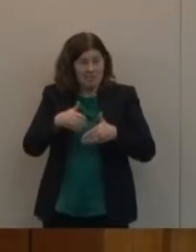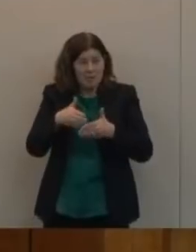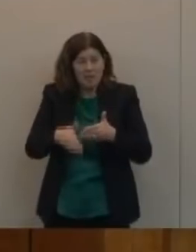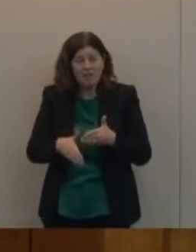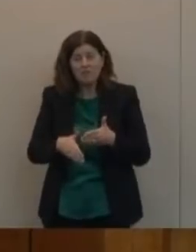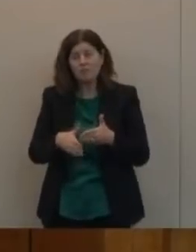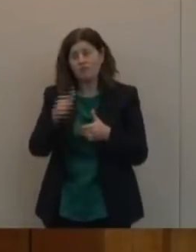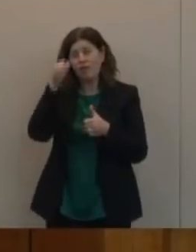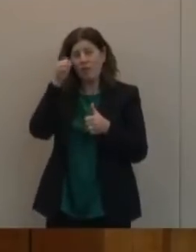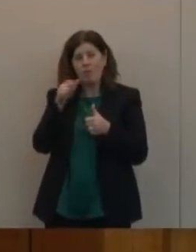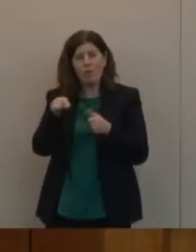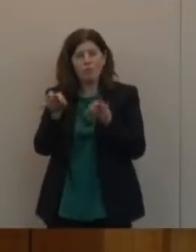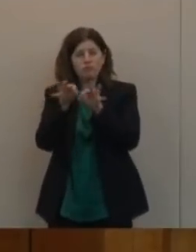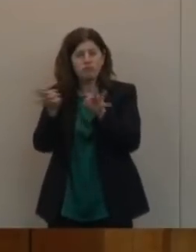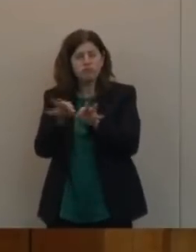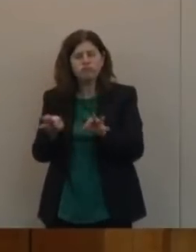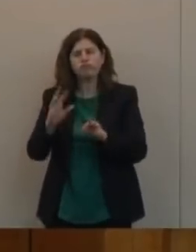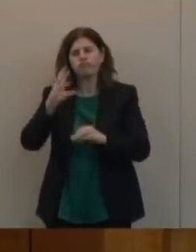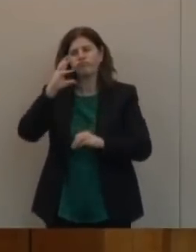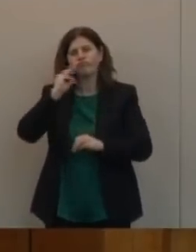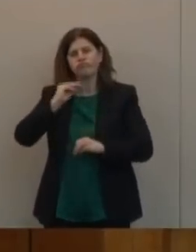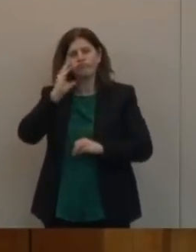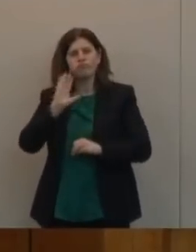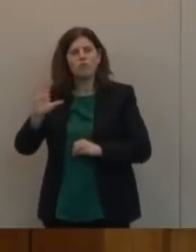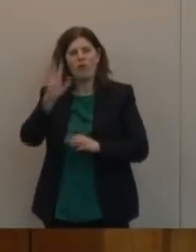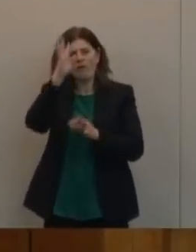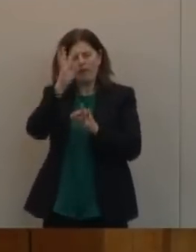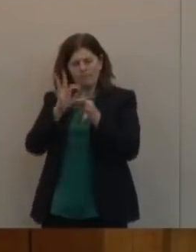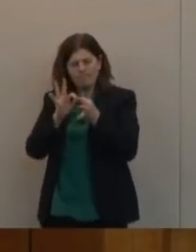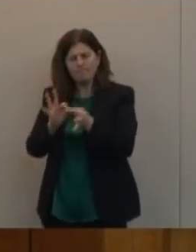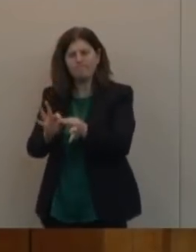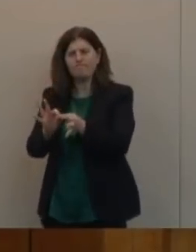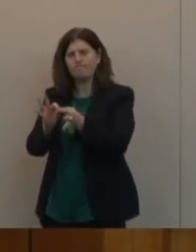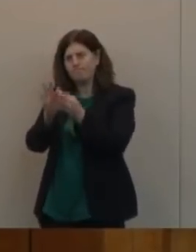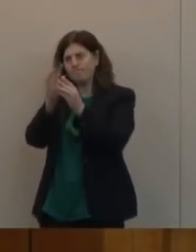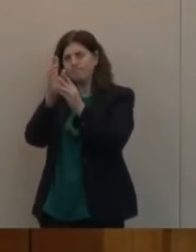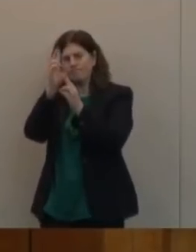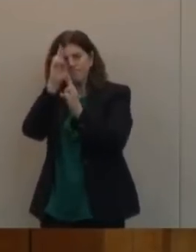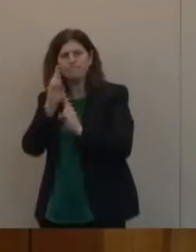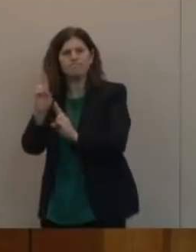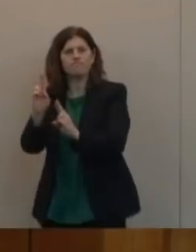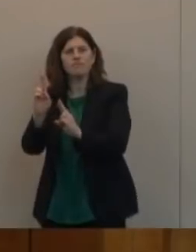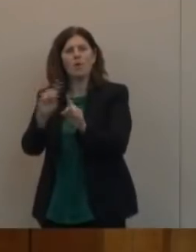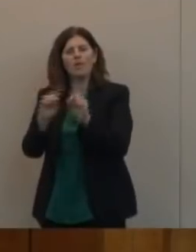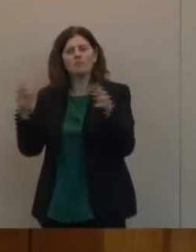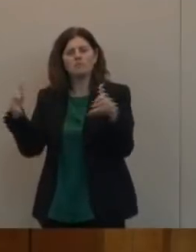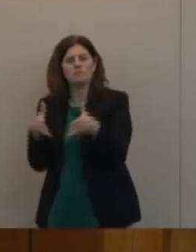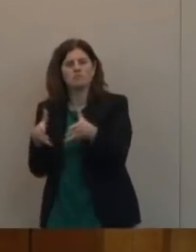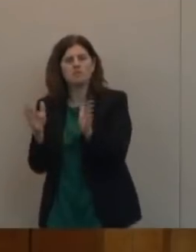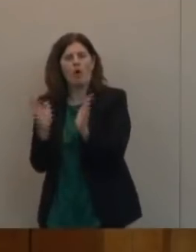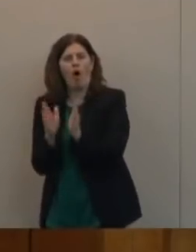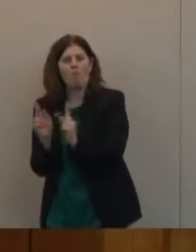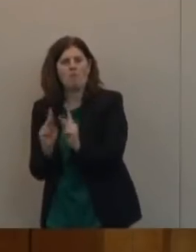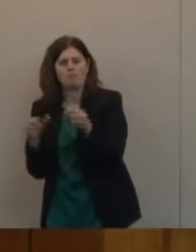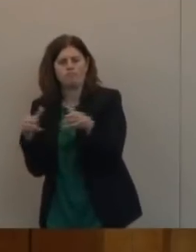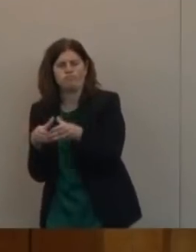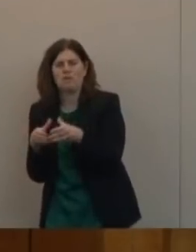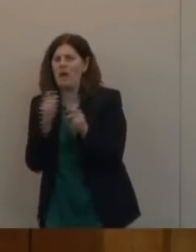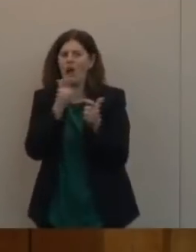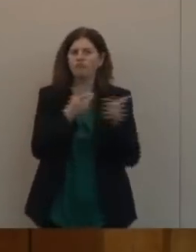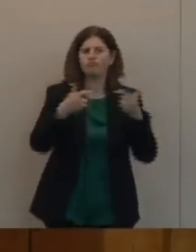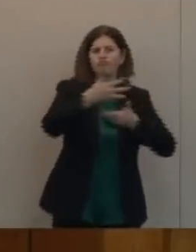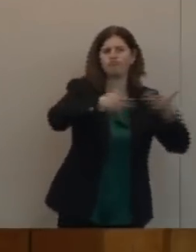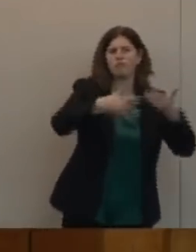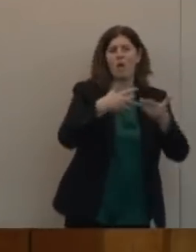by remembering those words and experiencing your faith tradition with a smaller number of people, that will also help us and